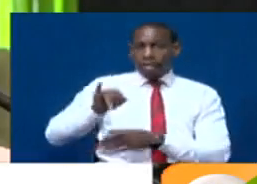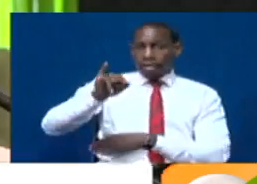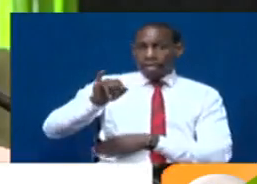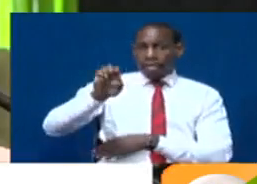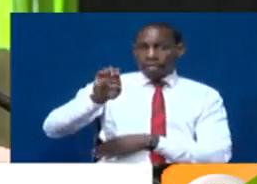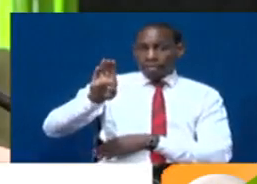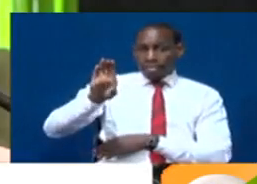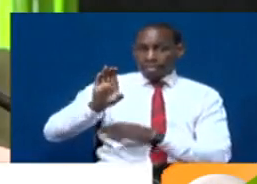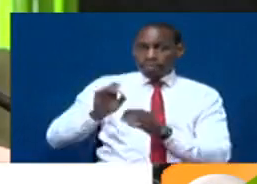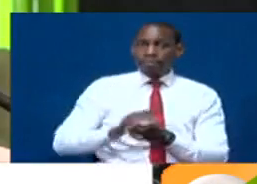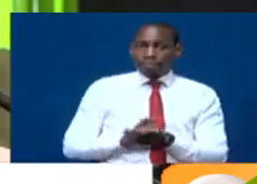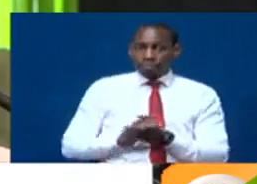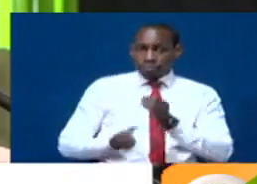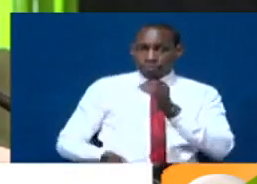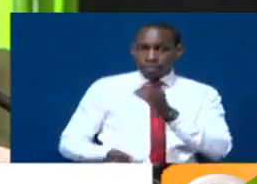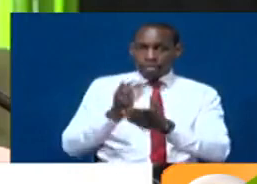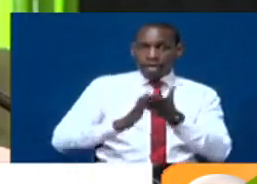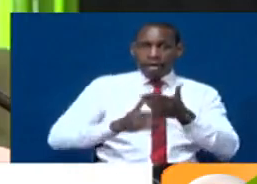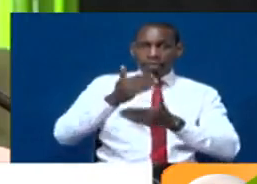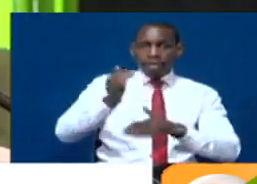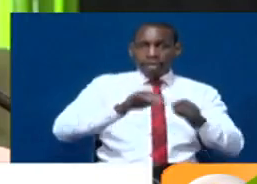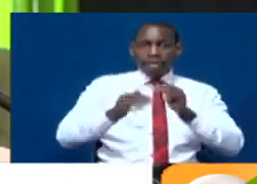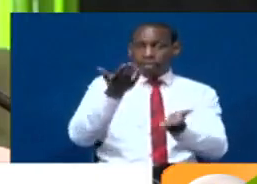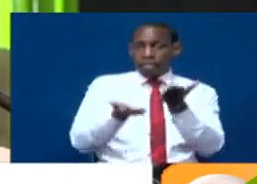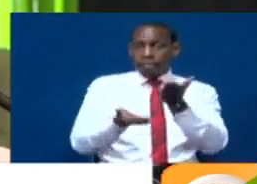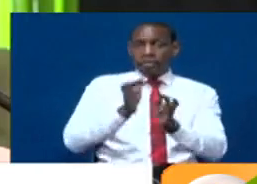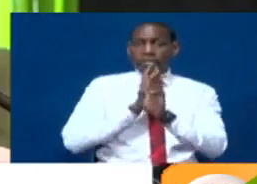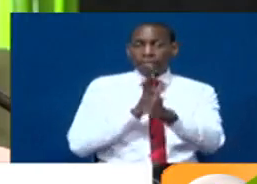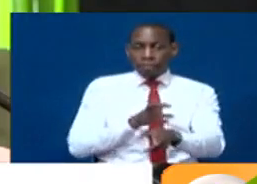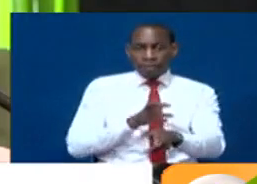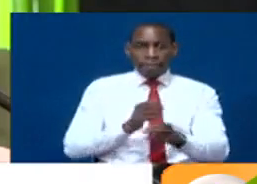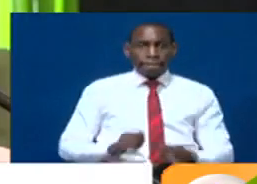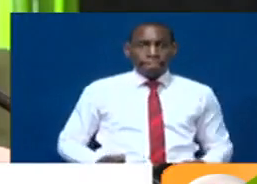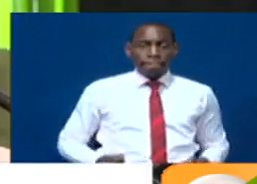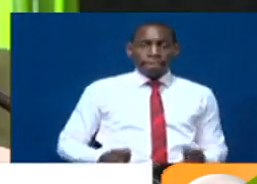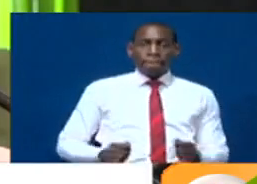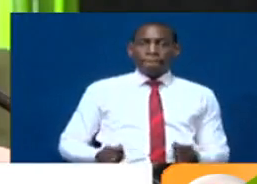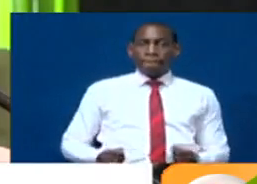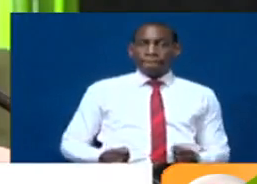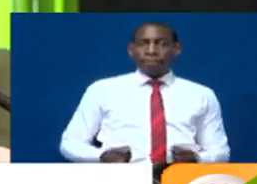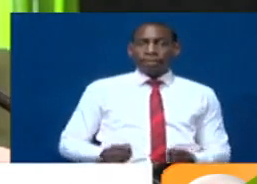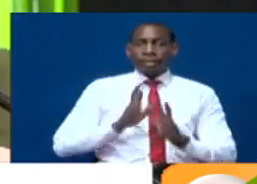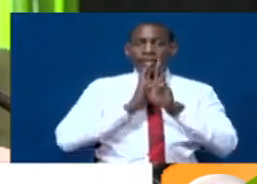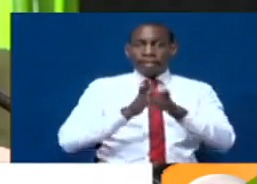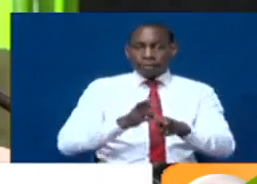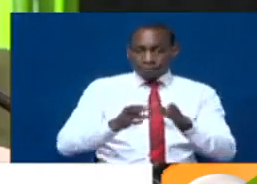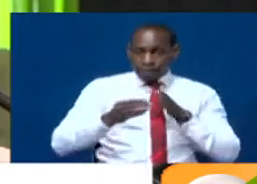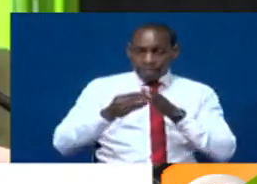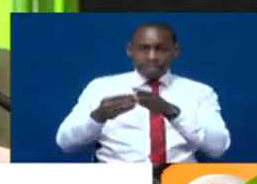up with a post-election evaluation report, and it informed what